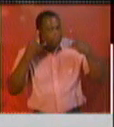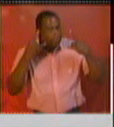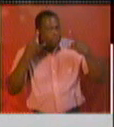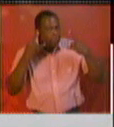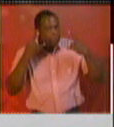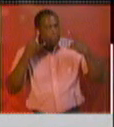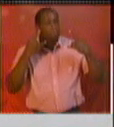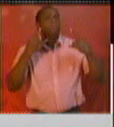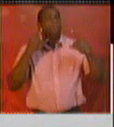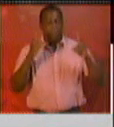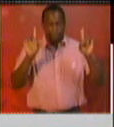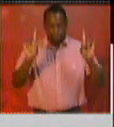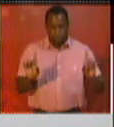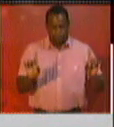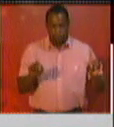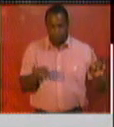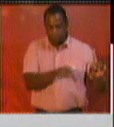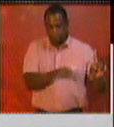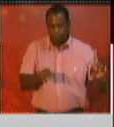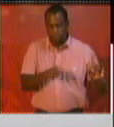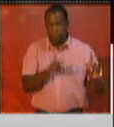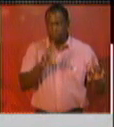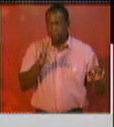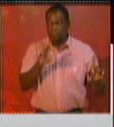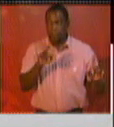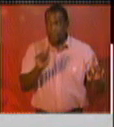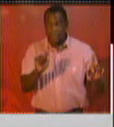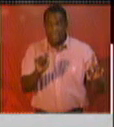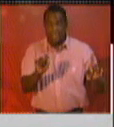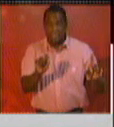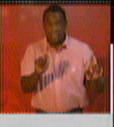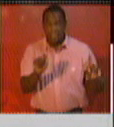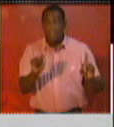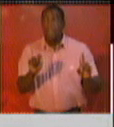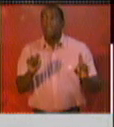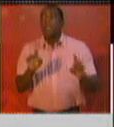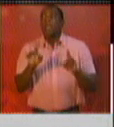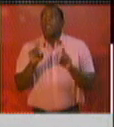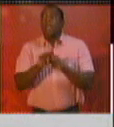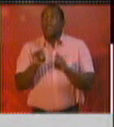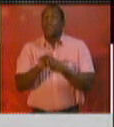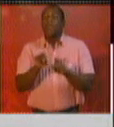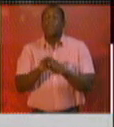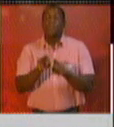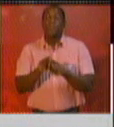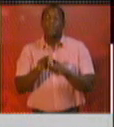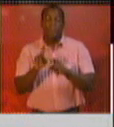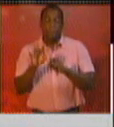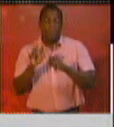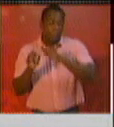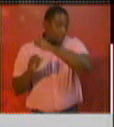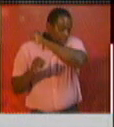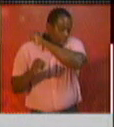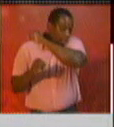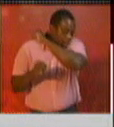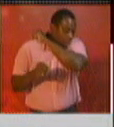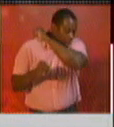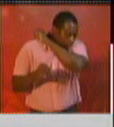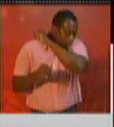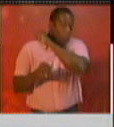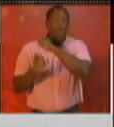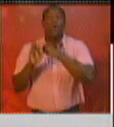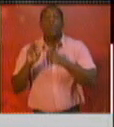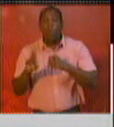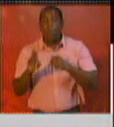often with soap and water or use an alcohol-based sanitizer. Cough into a tissue or into the crook of your